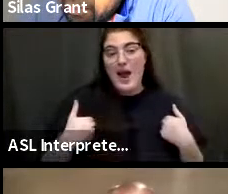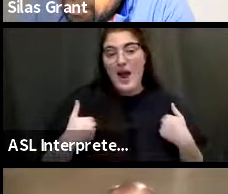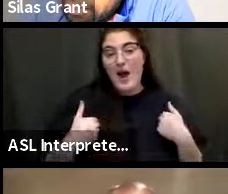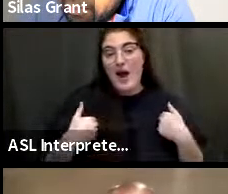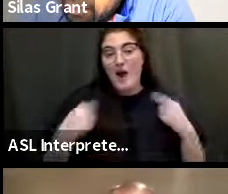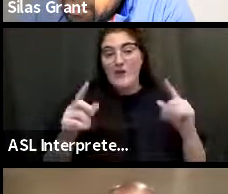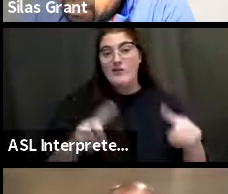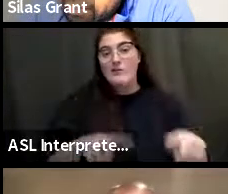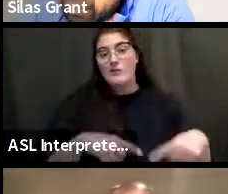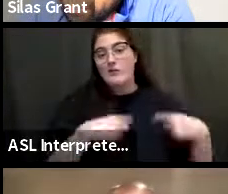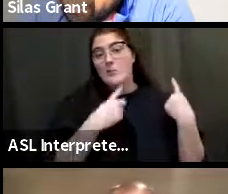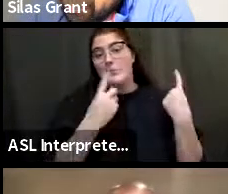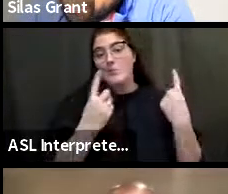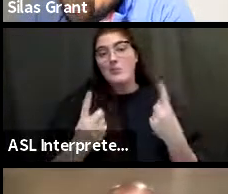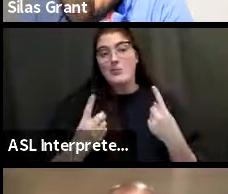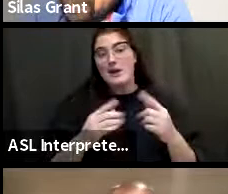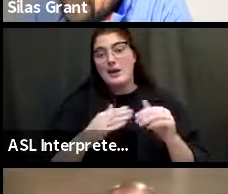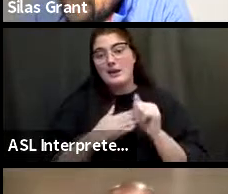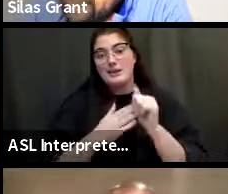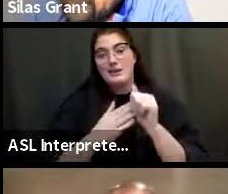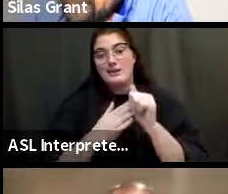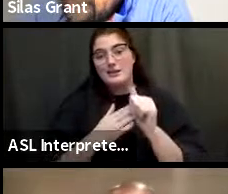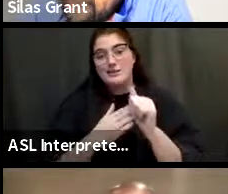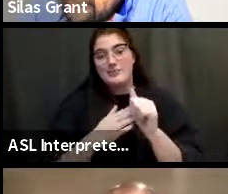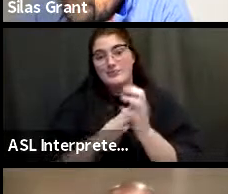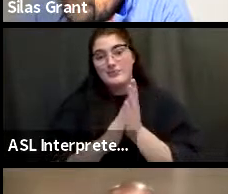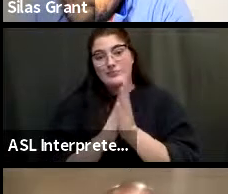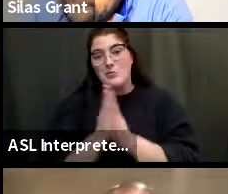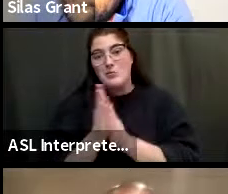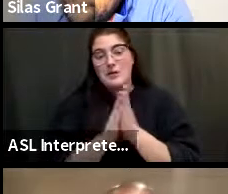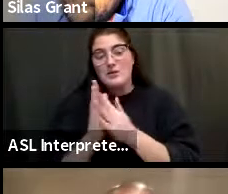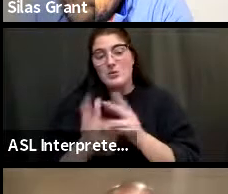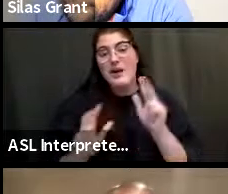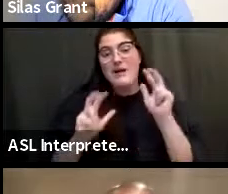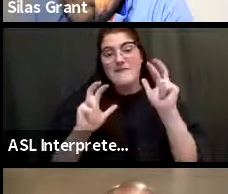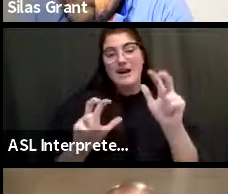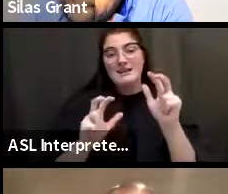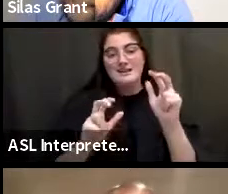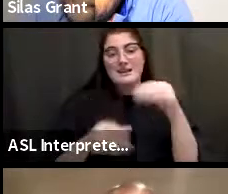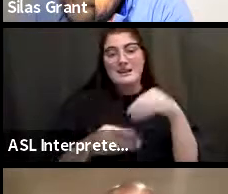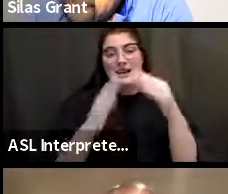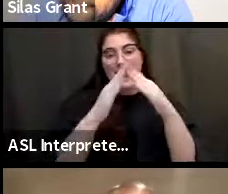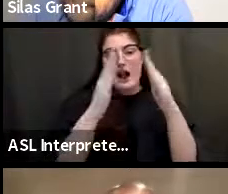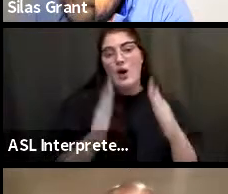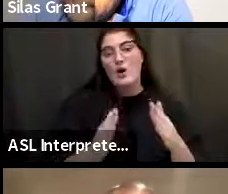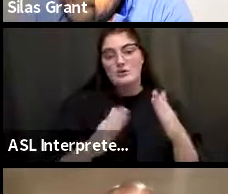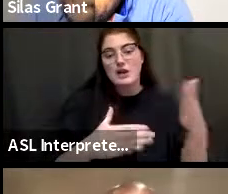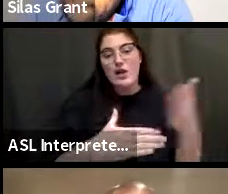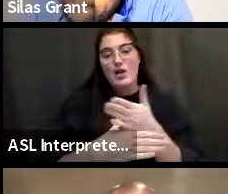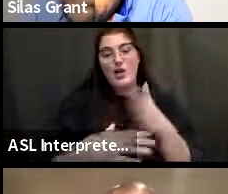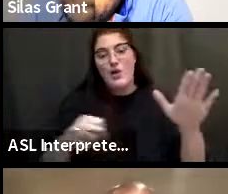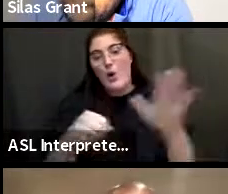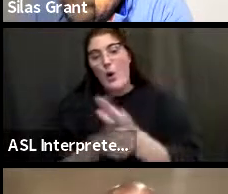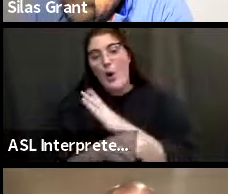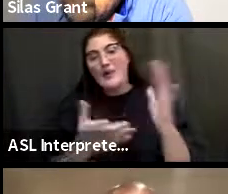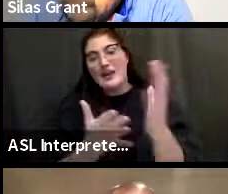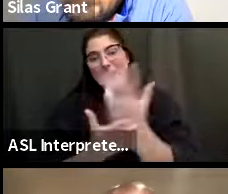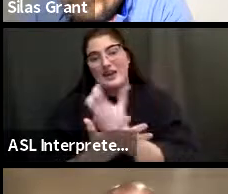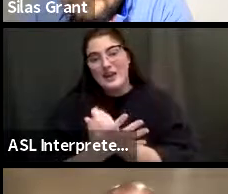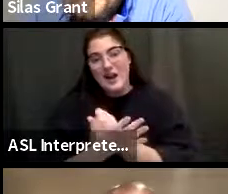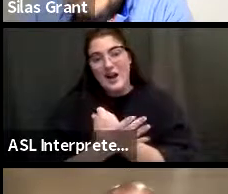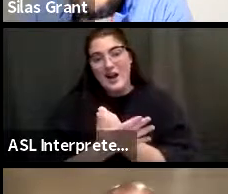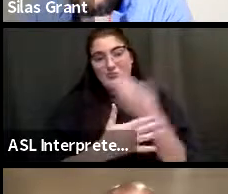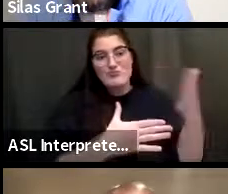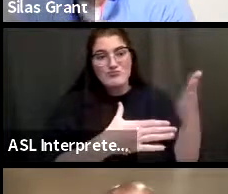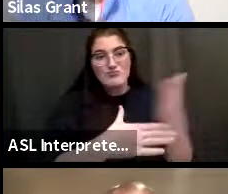been proponents of investing in housing along the whole income spectrum, all the way up to